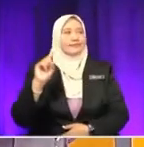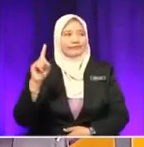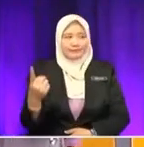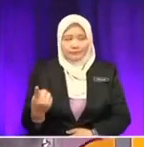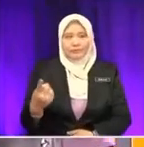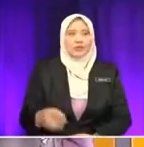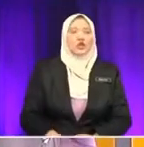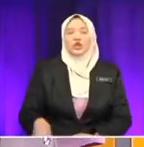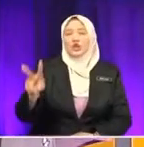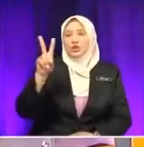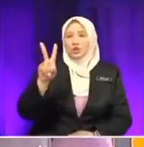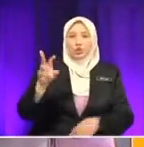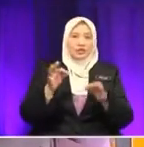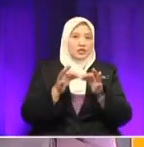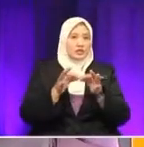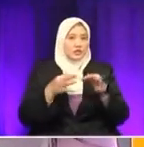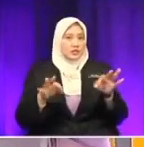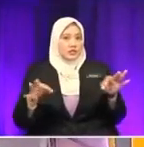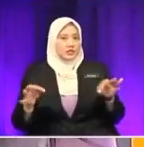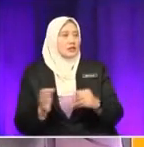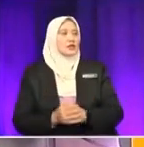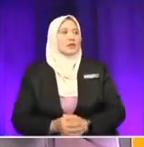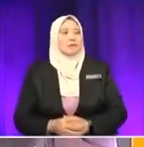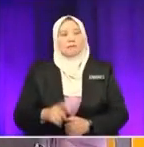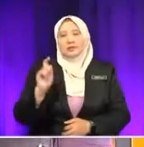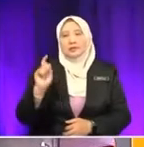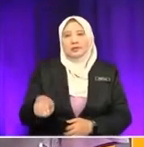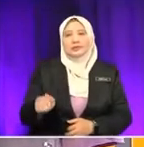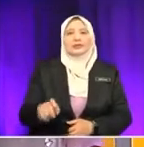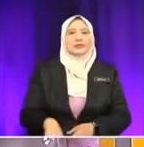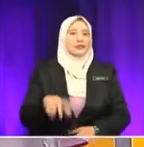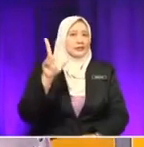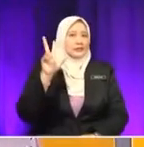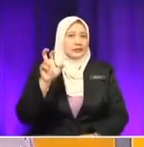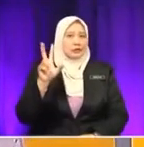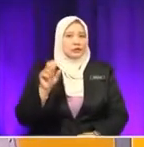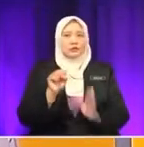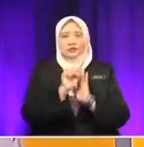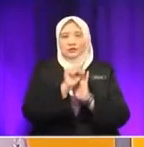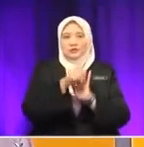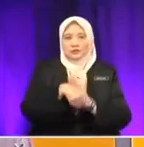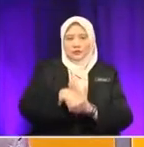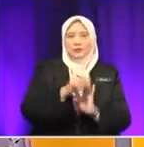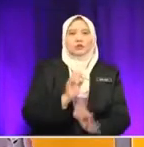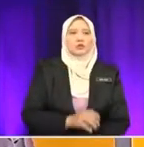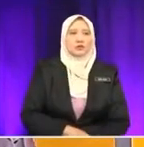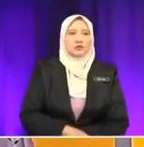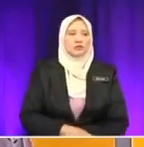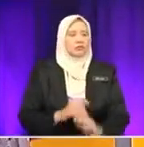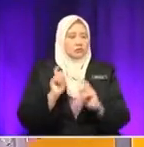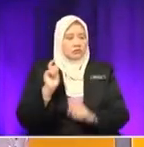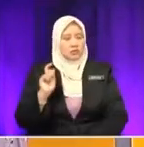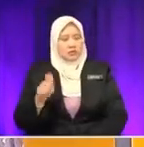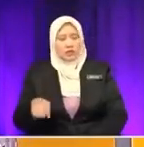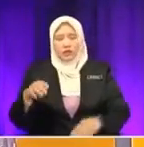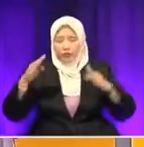suggest all teachers to have that stopwatch or bell next mm-hmm. to you so that the students will be like focused mm-hmm. and they will not be distracted. Okay. So